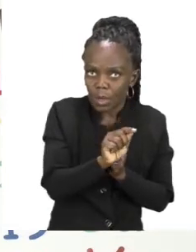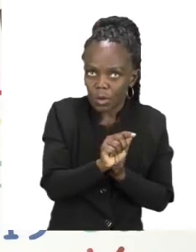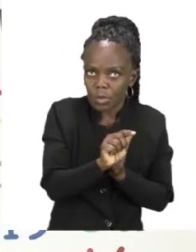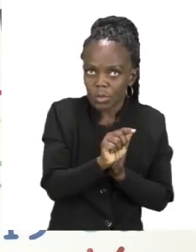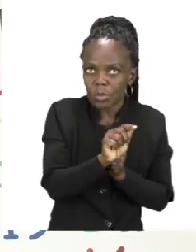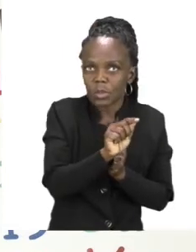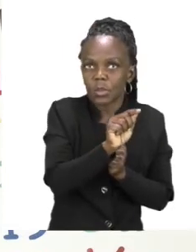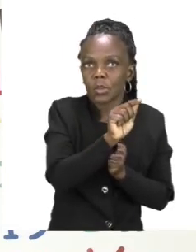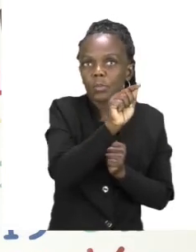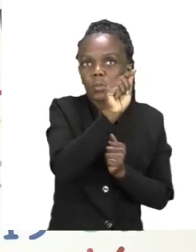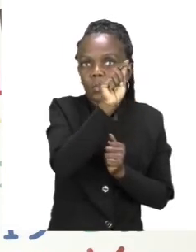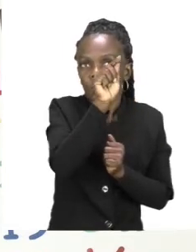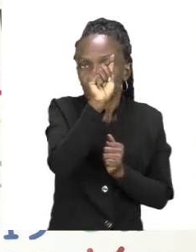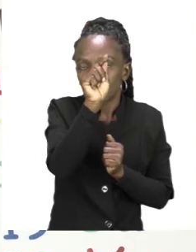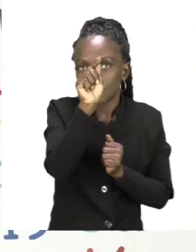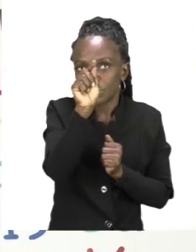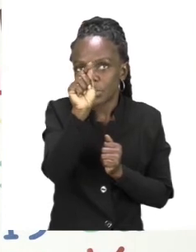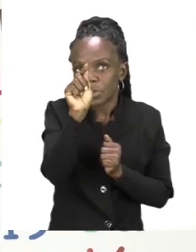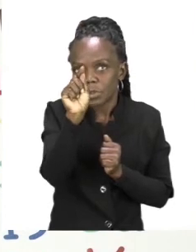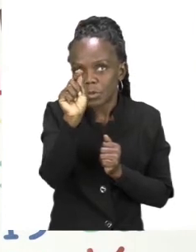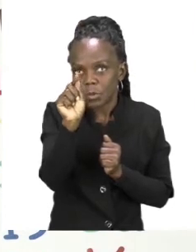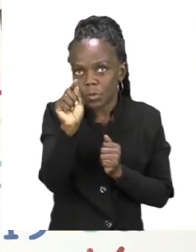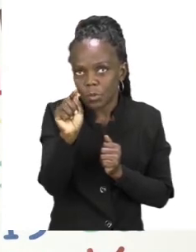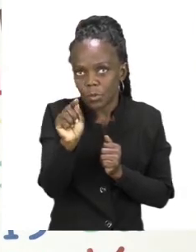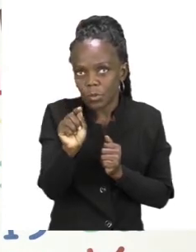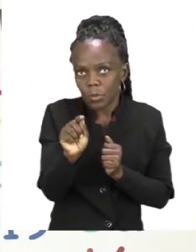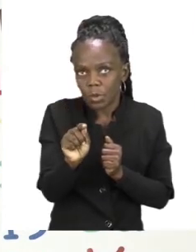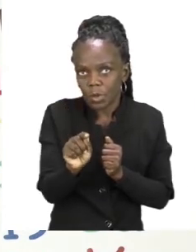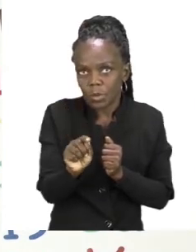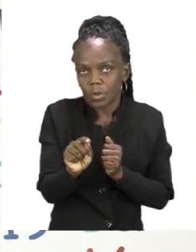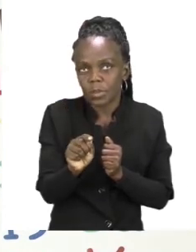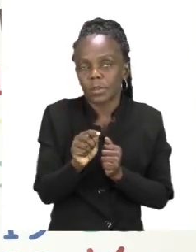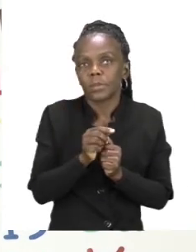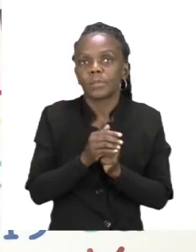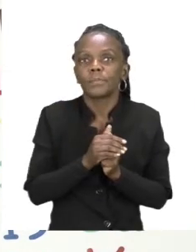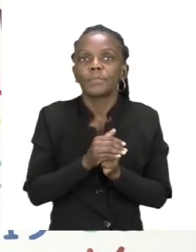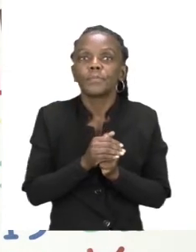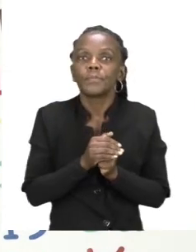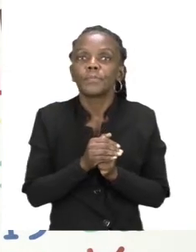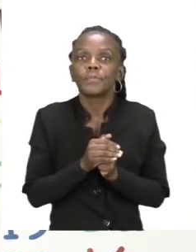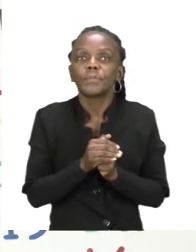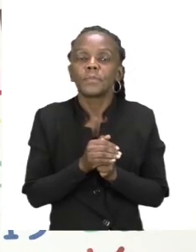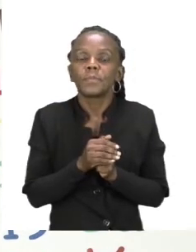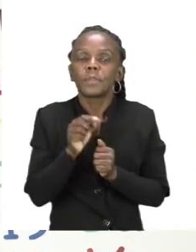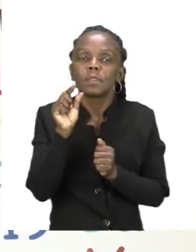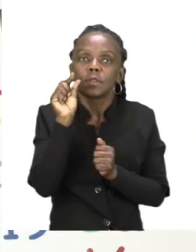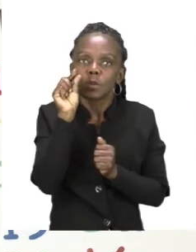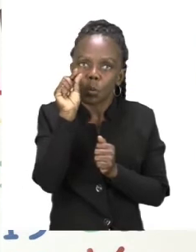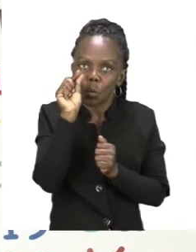down, up, and round. And that is our small